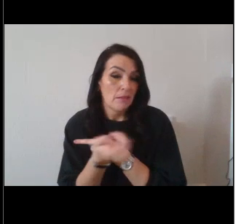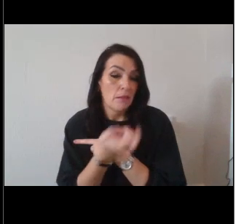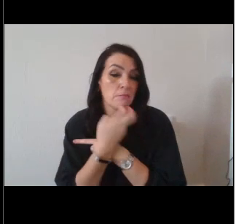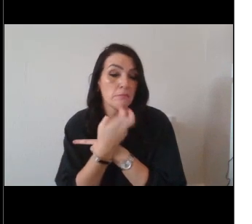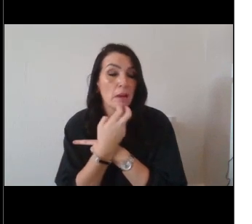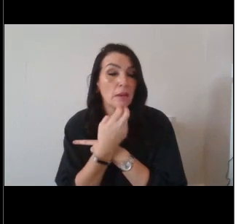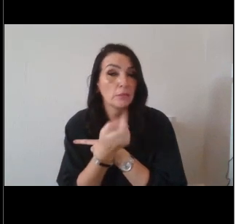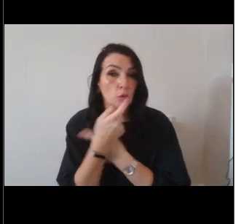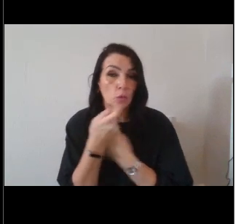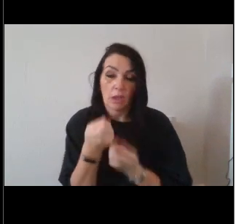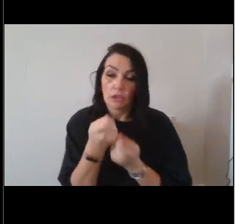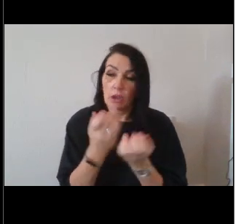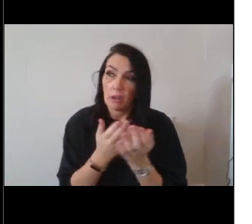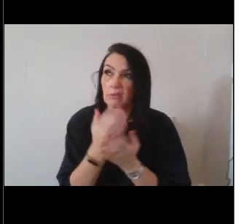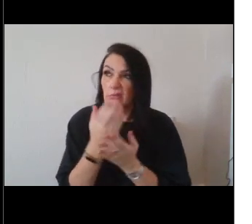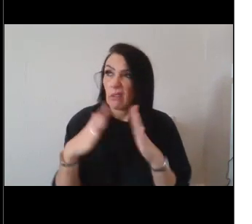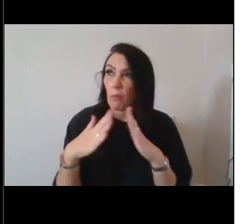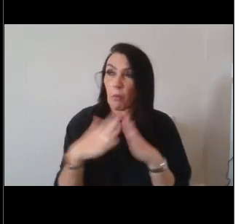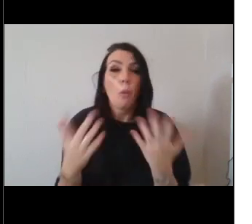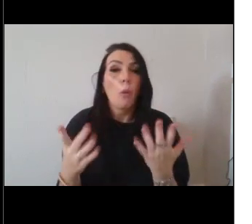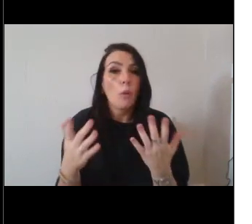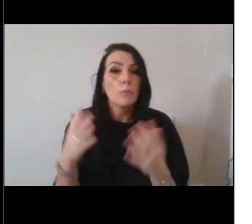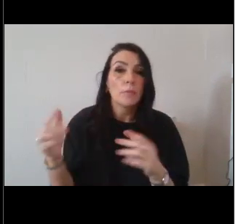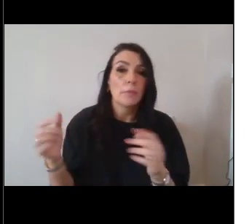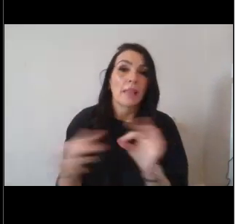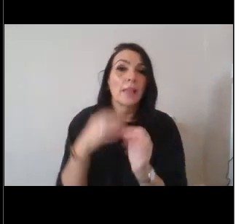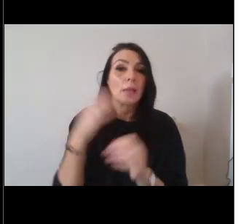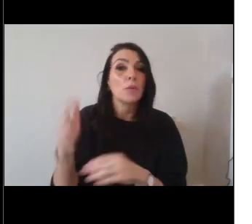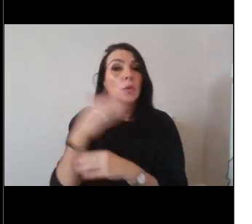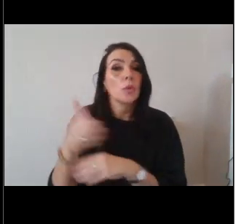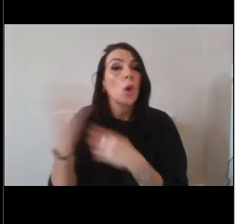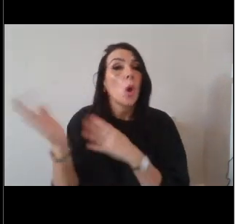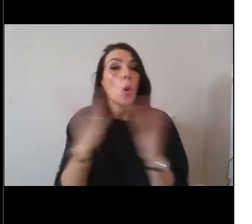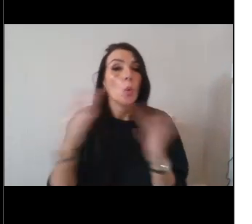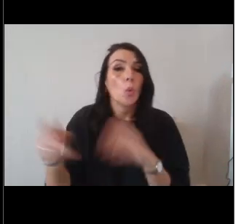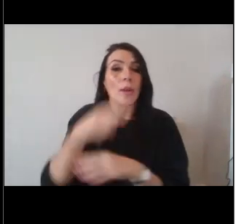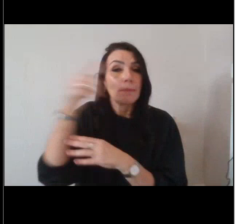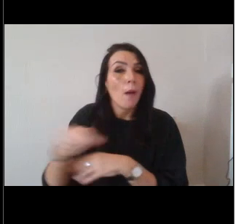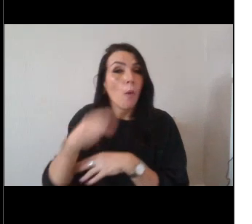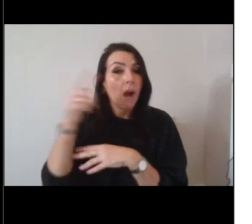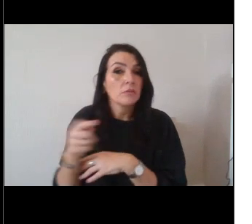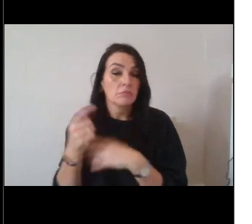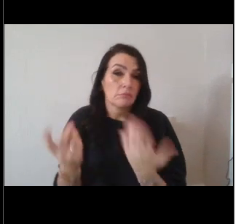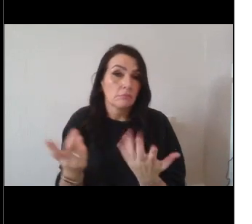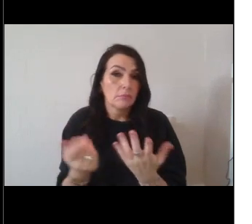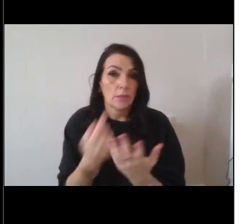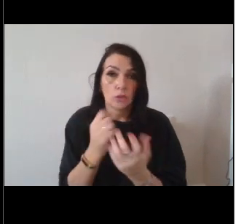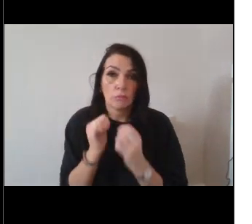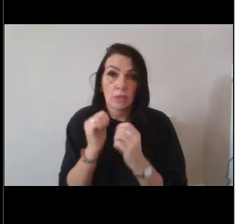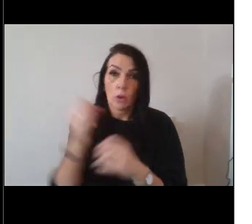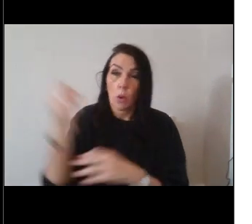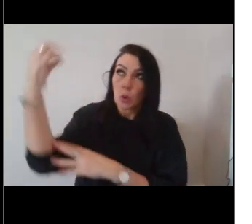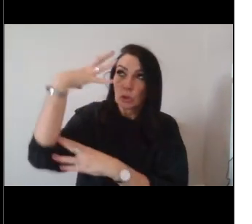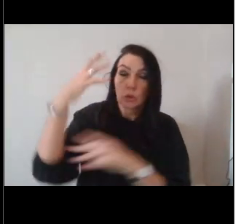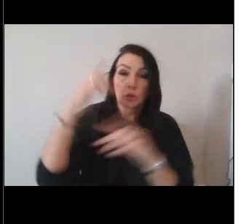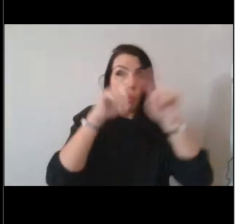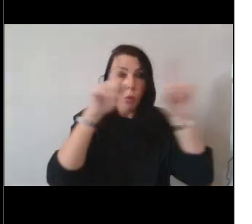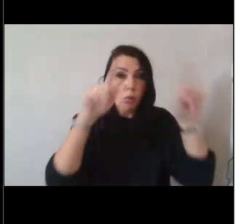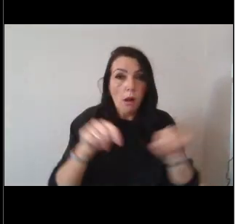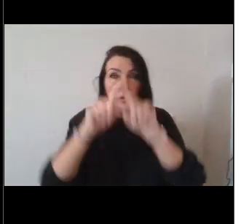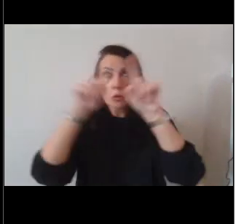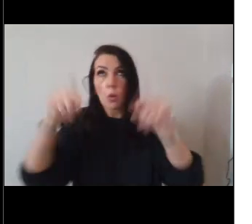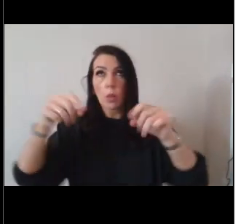to charge overnight when a glut of wind power sees prices drop. And other sources might be your own solar array, providing free